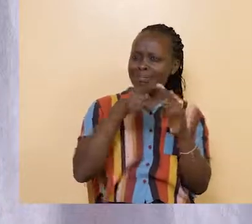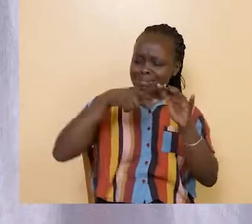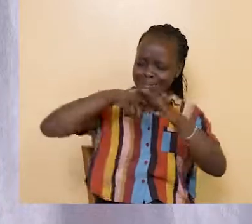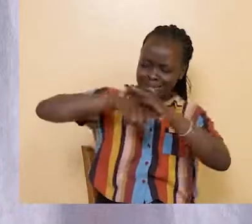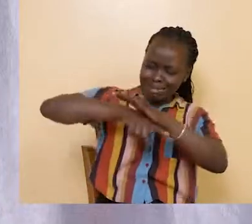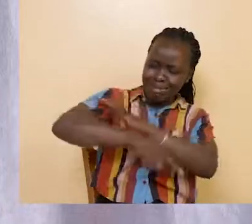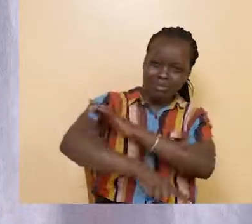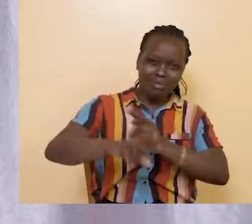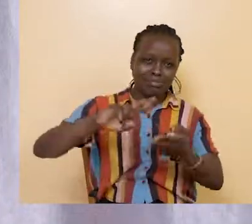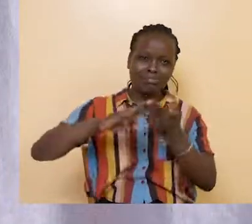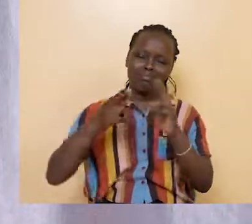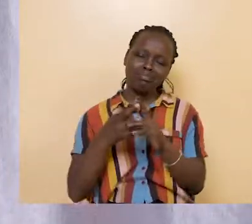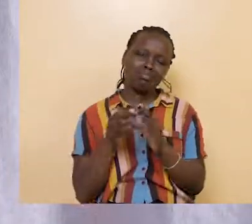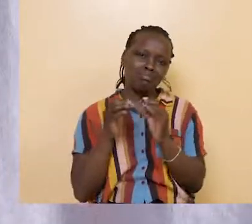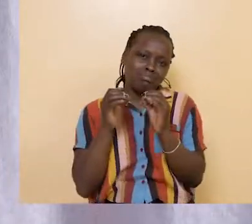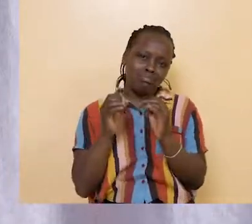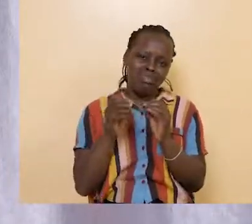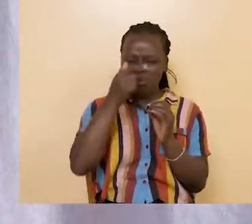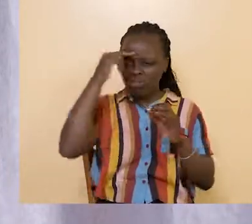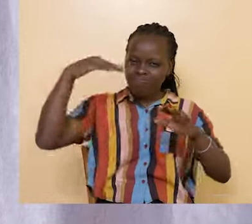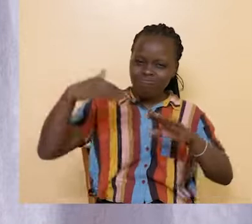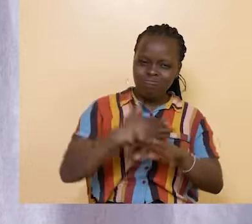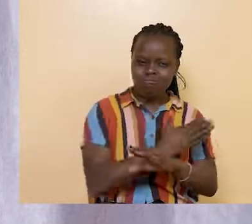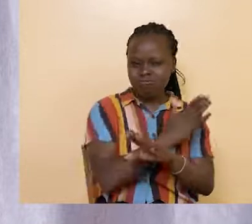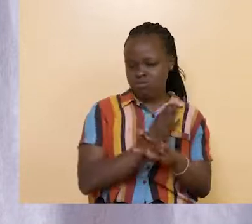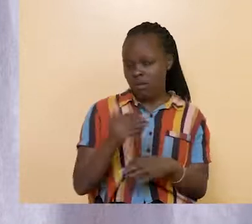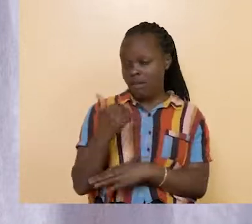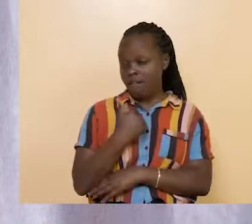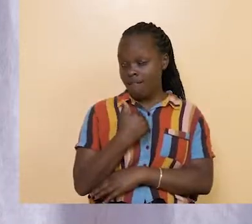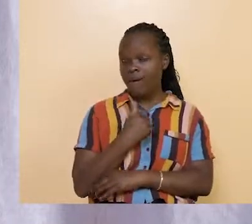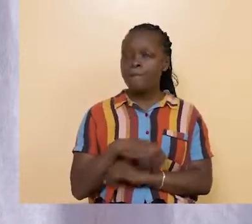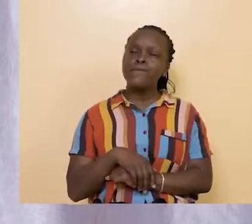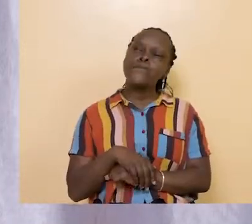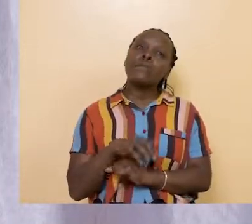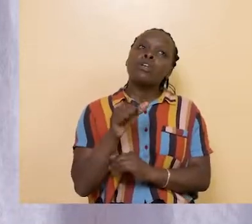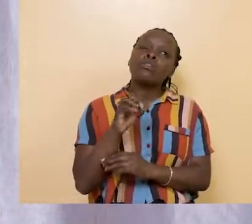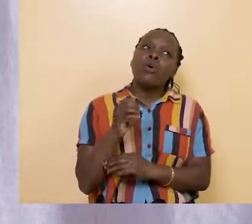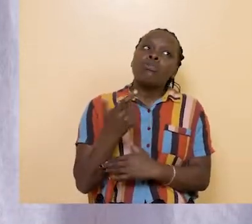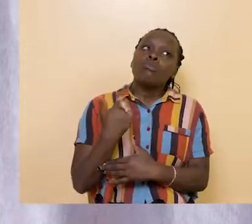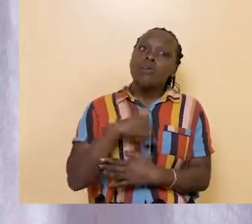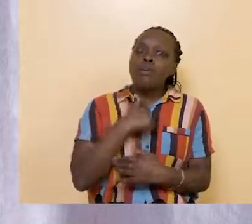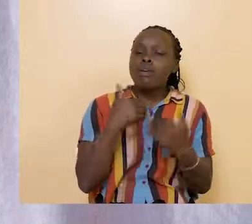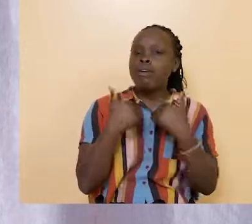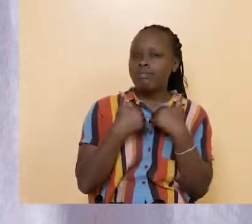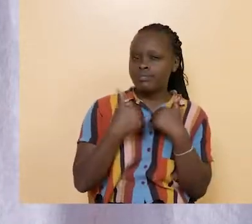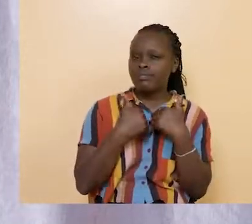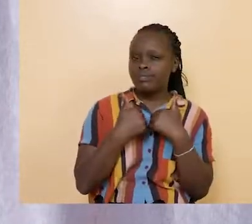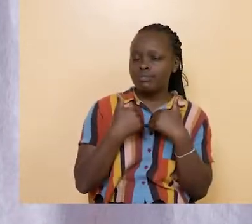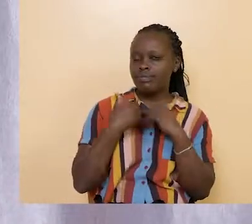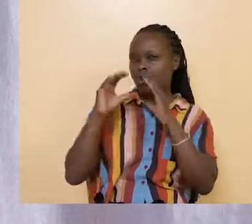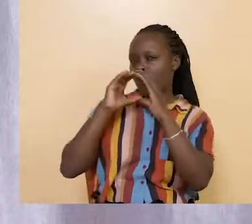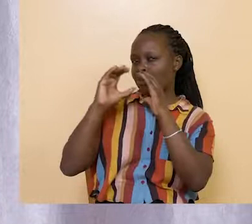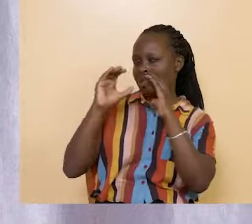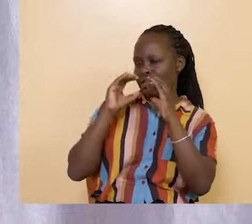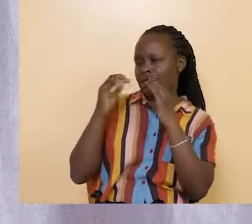really meaningfully engaging on the level that actually matters. And so we have a